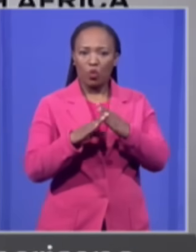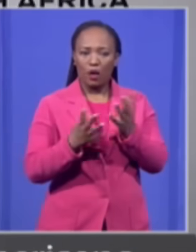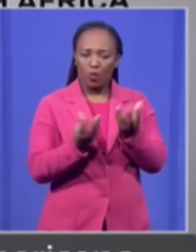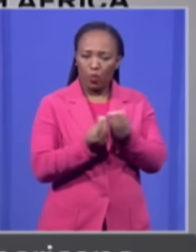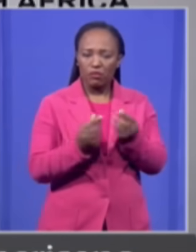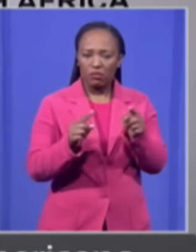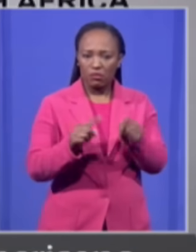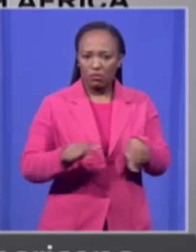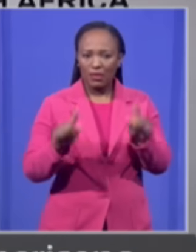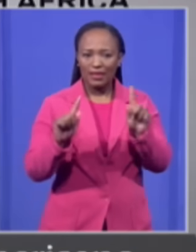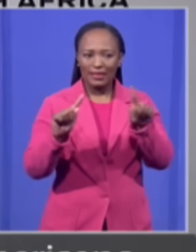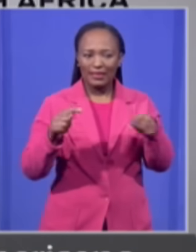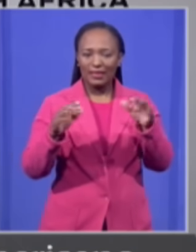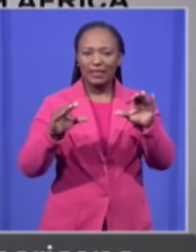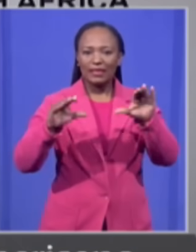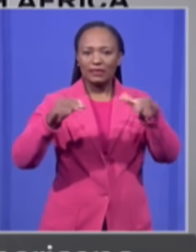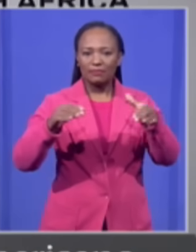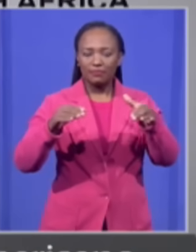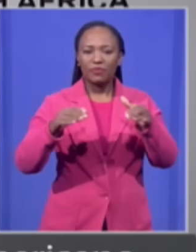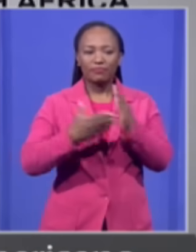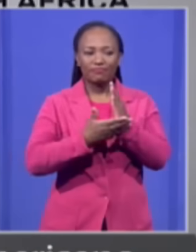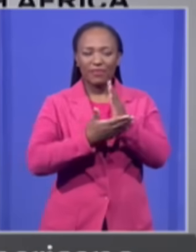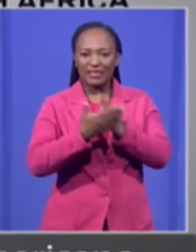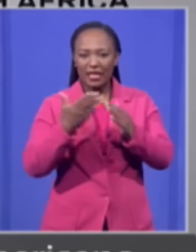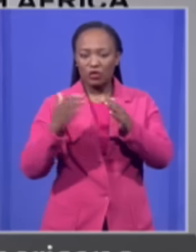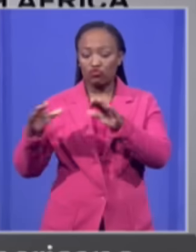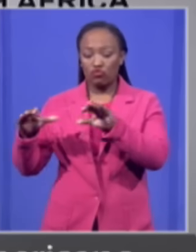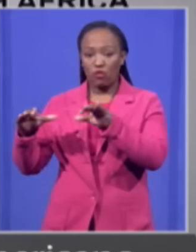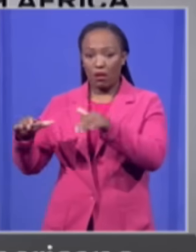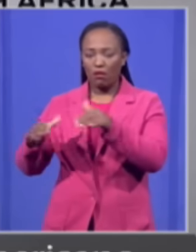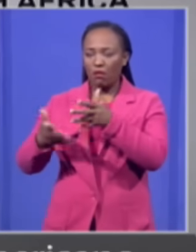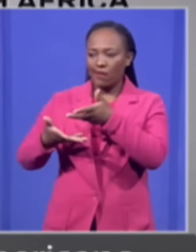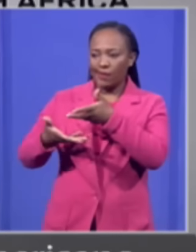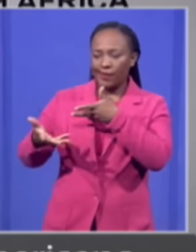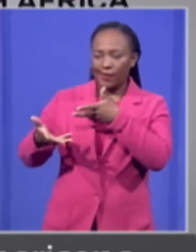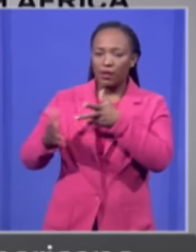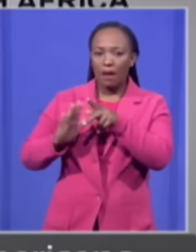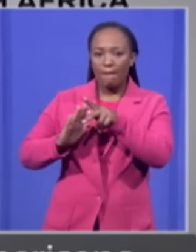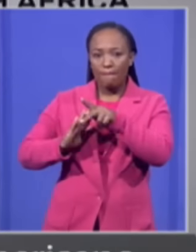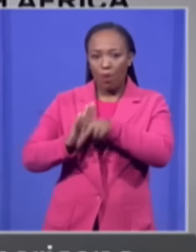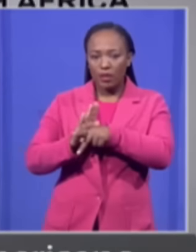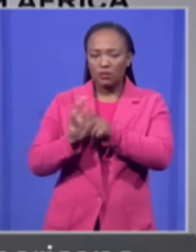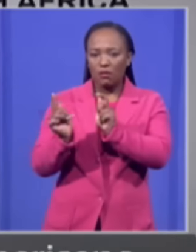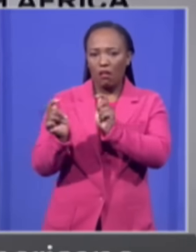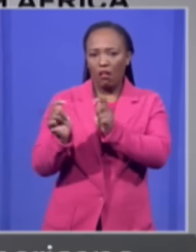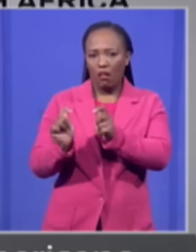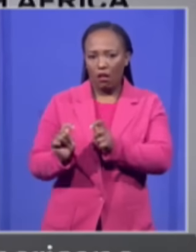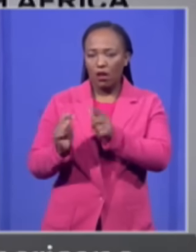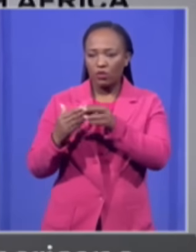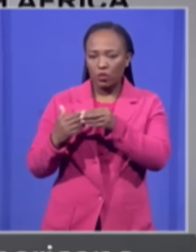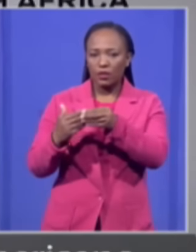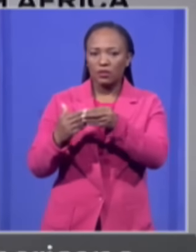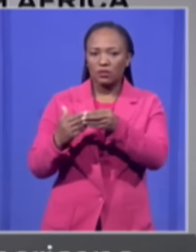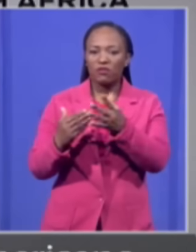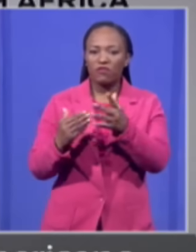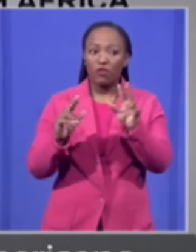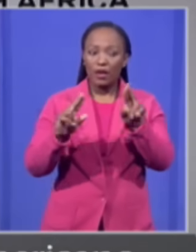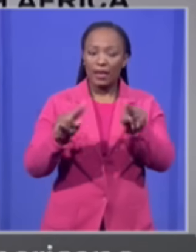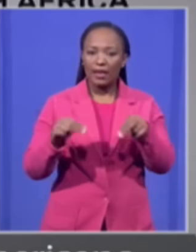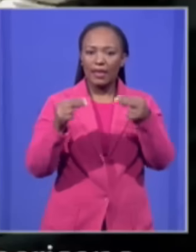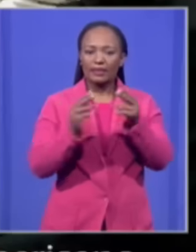of the National Dialogue to have sectoral engagement in terms of shaping the policy arena that they will drive in the agenda of the